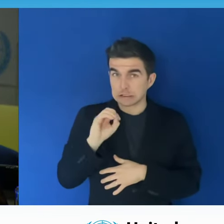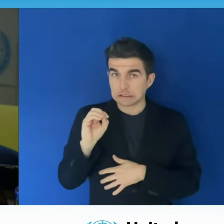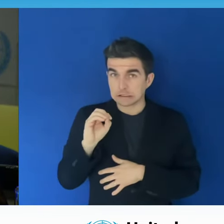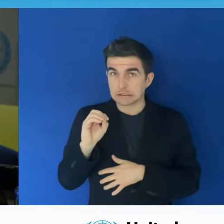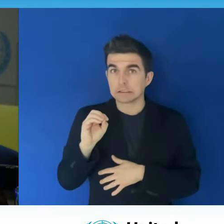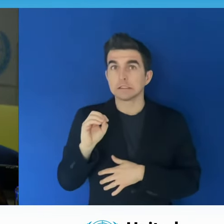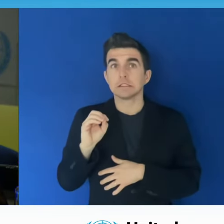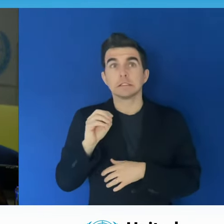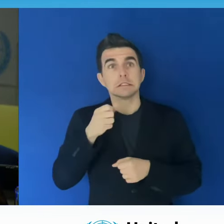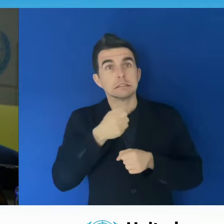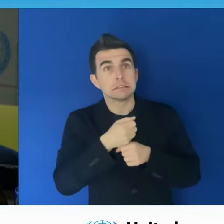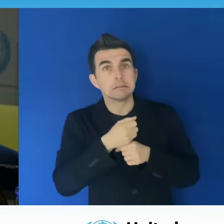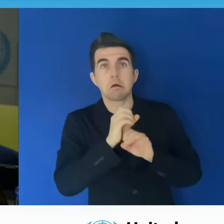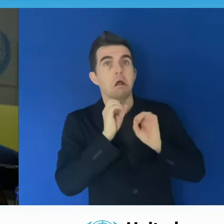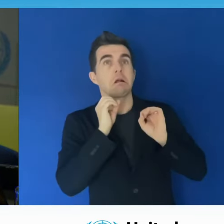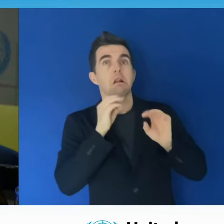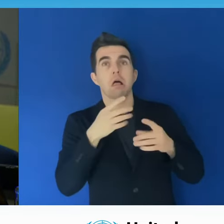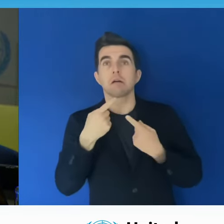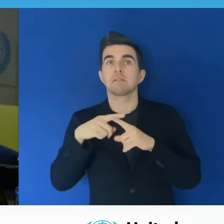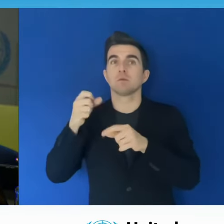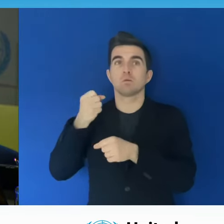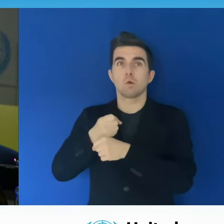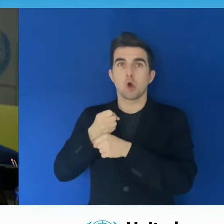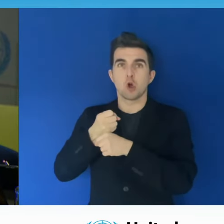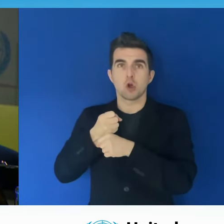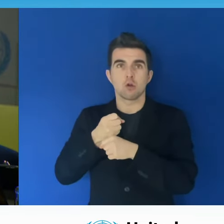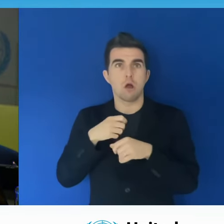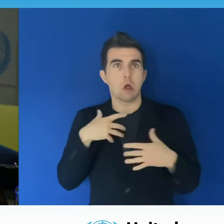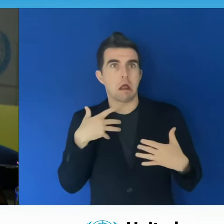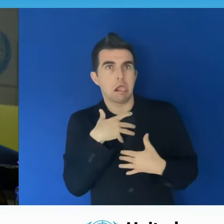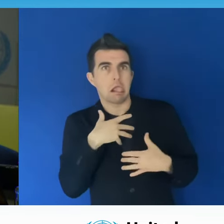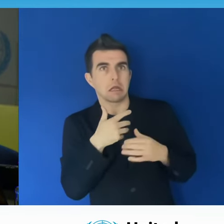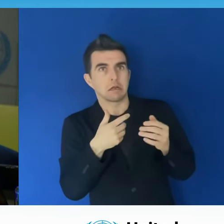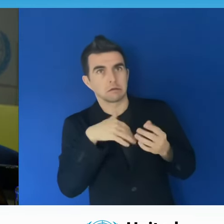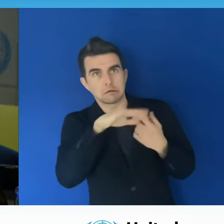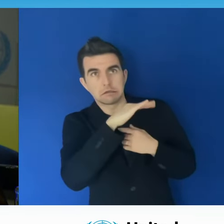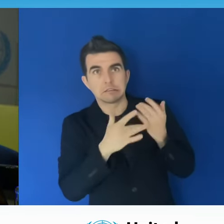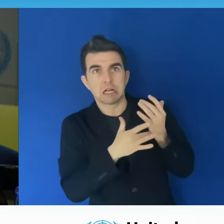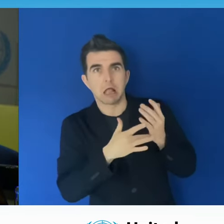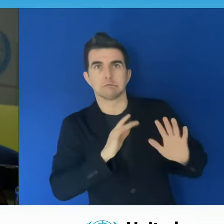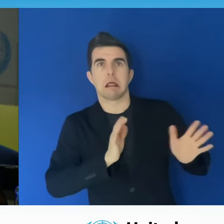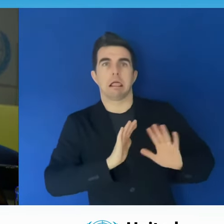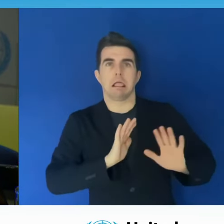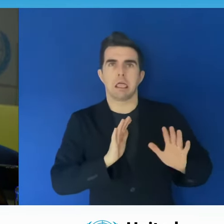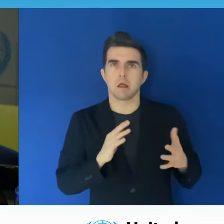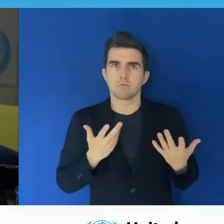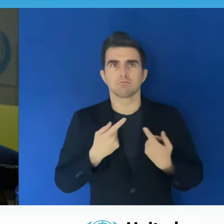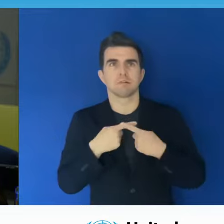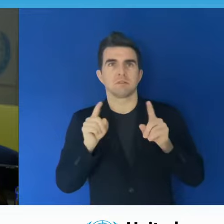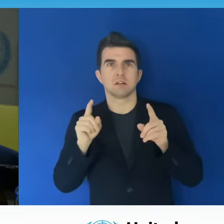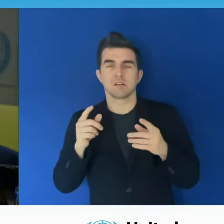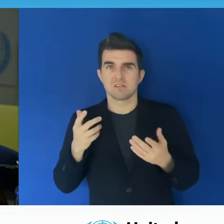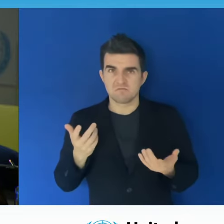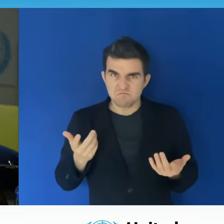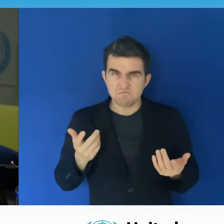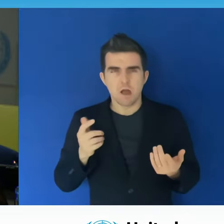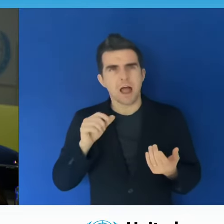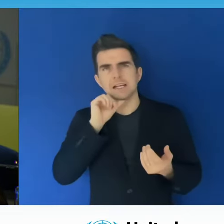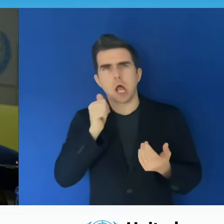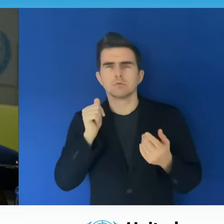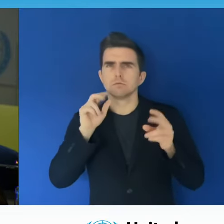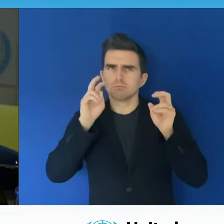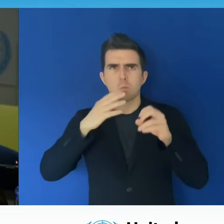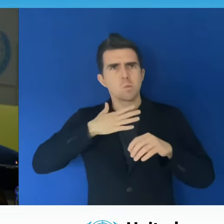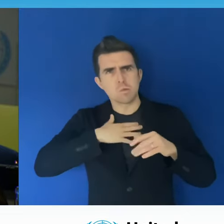else. And I think it's not just about fairness. It's also about actually unlocking the full potential of the tech workforce,